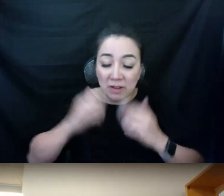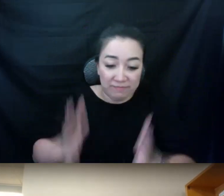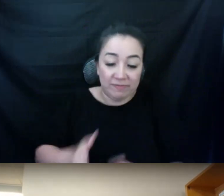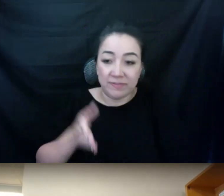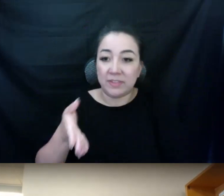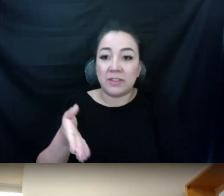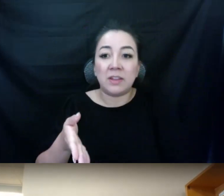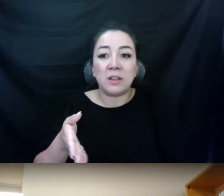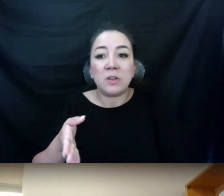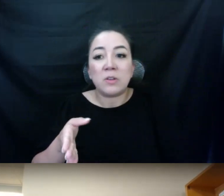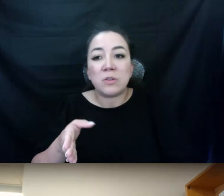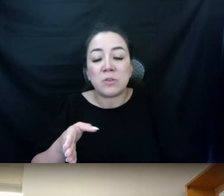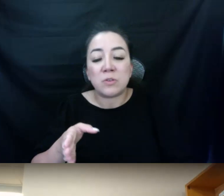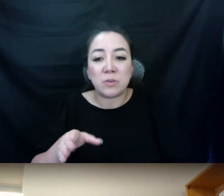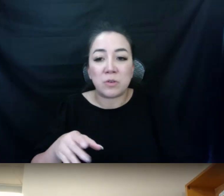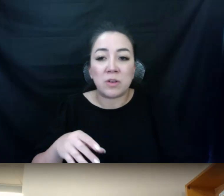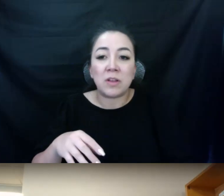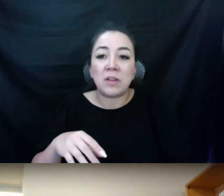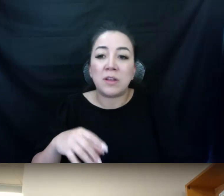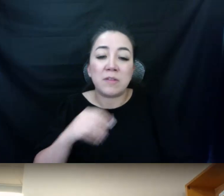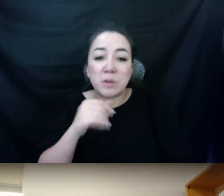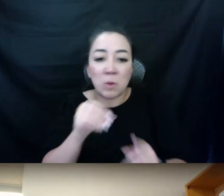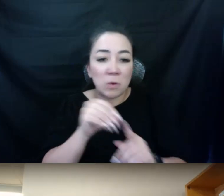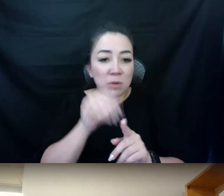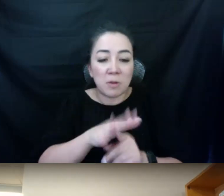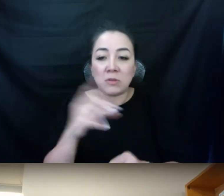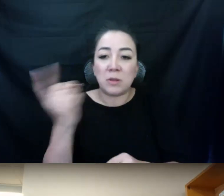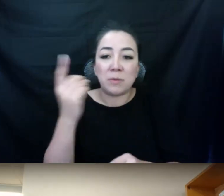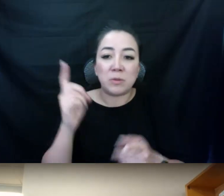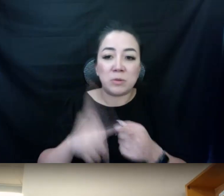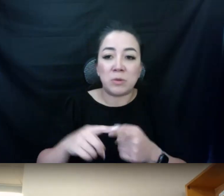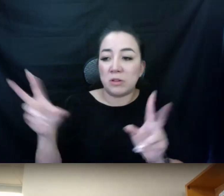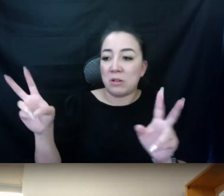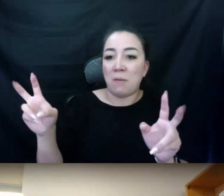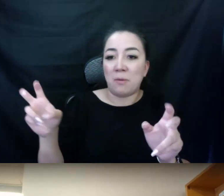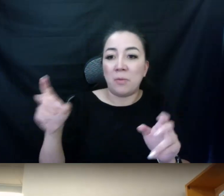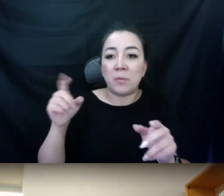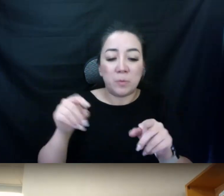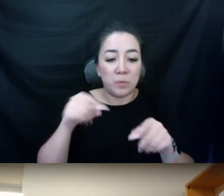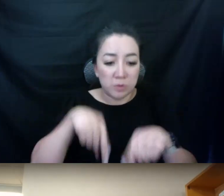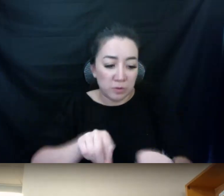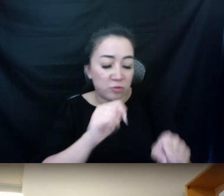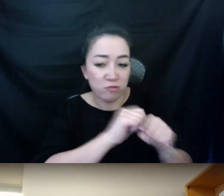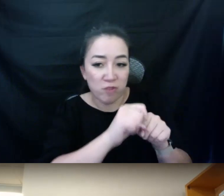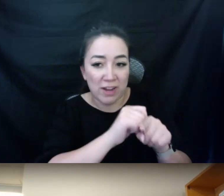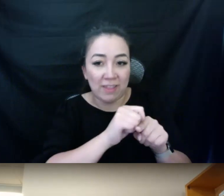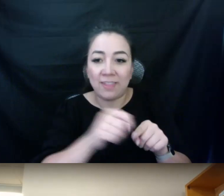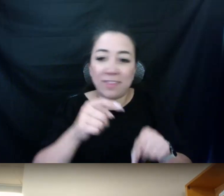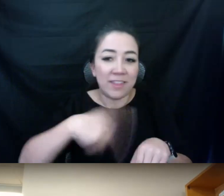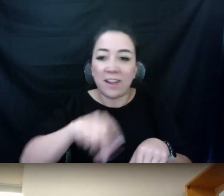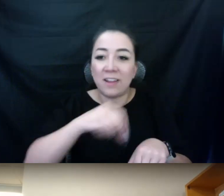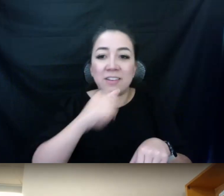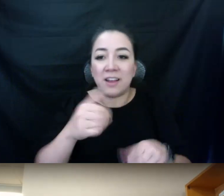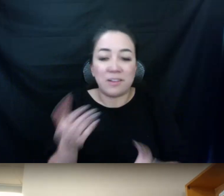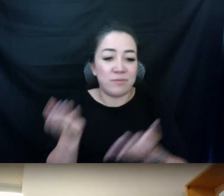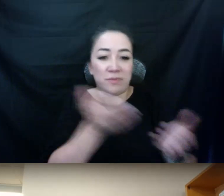a growing body of literature that says that if you don't expose somebody to a topic when they're in training, then they're not going to carry it forth